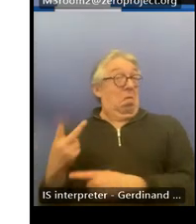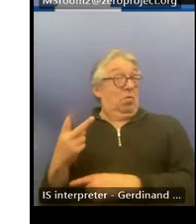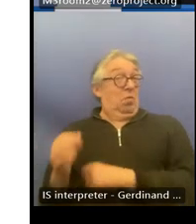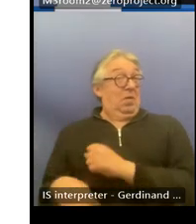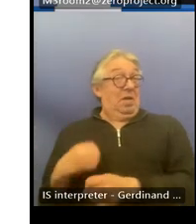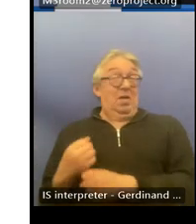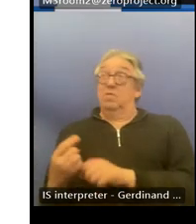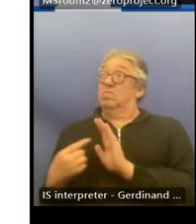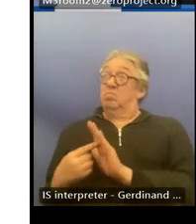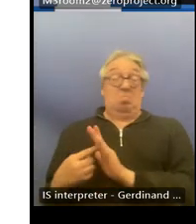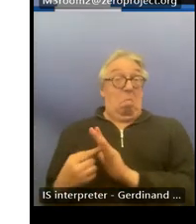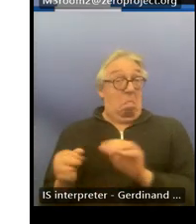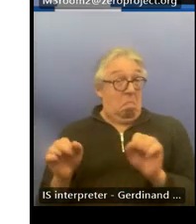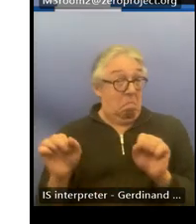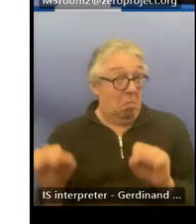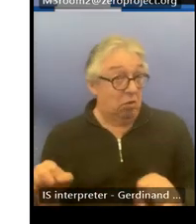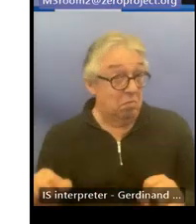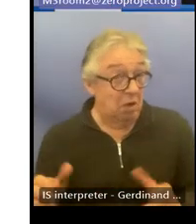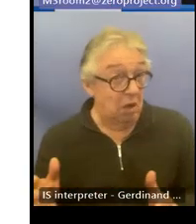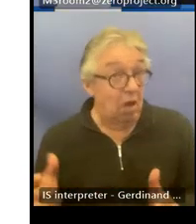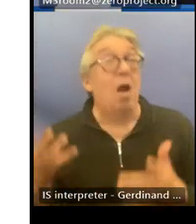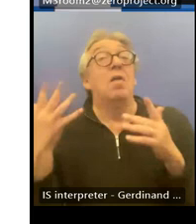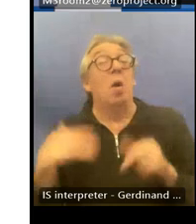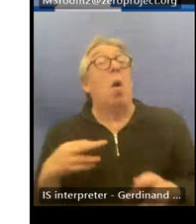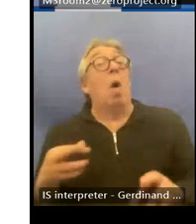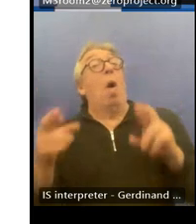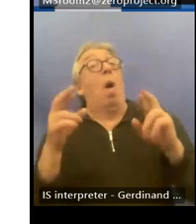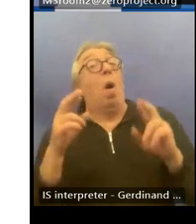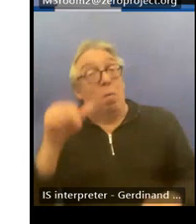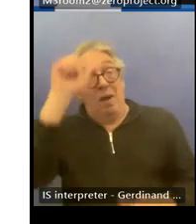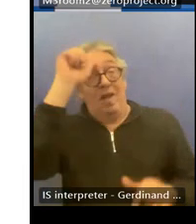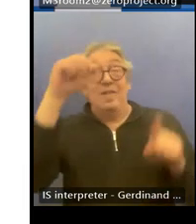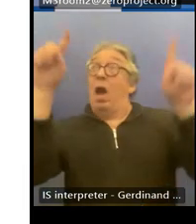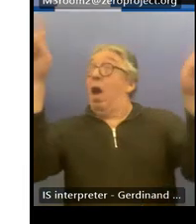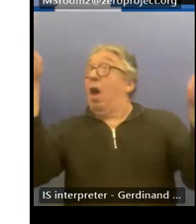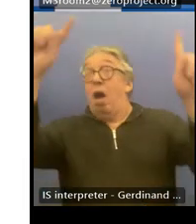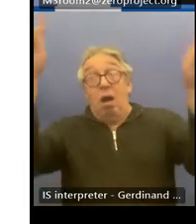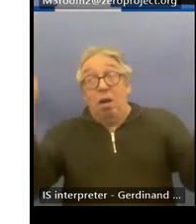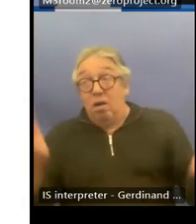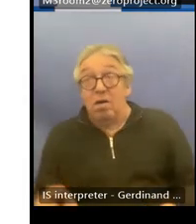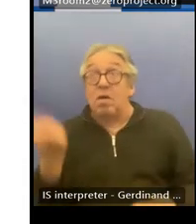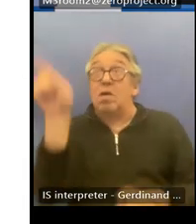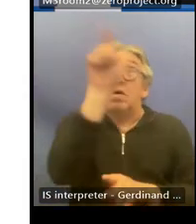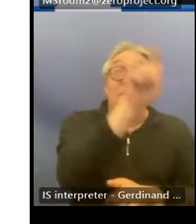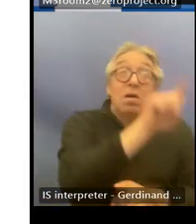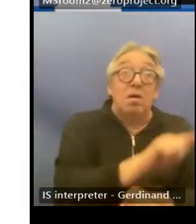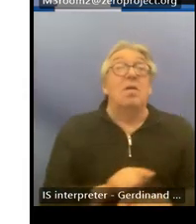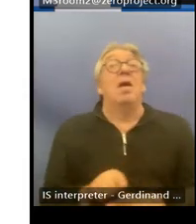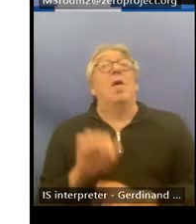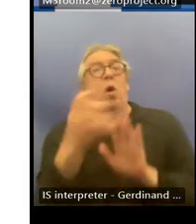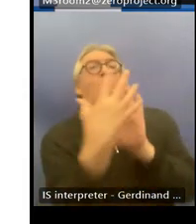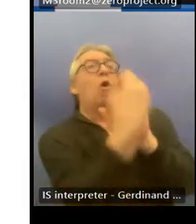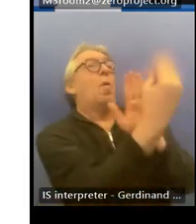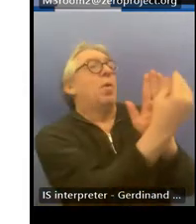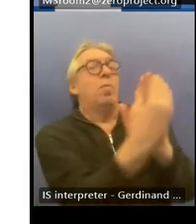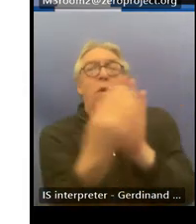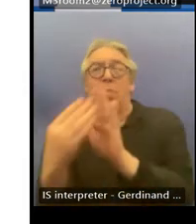not rocket science. It's stuff that anybody with a little willful approach can replicate